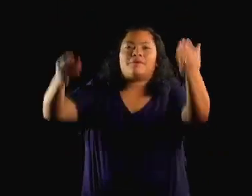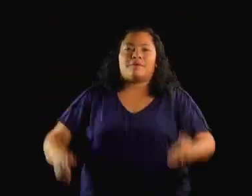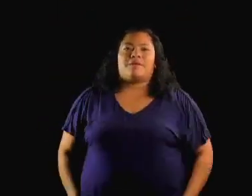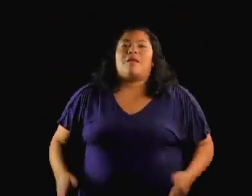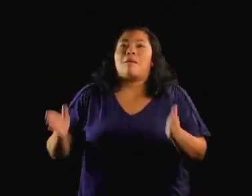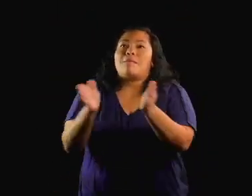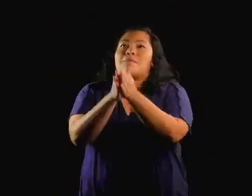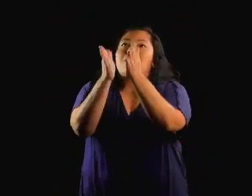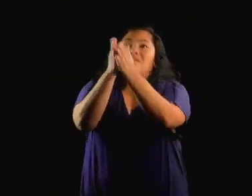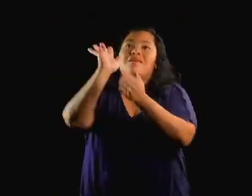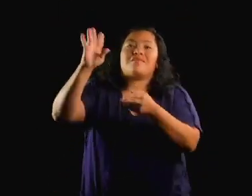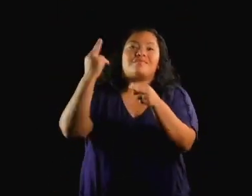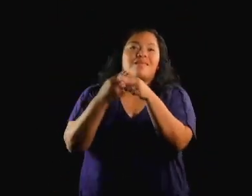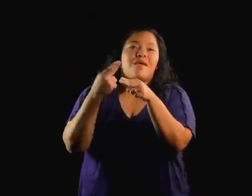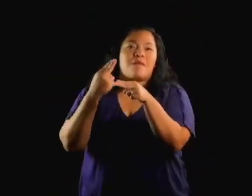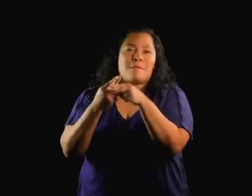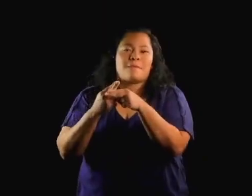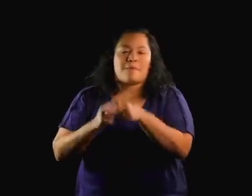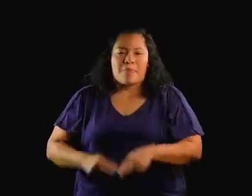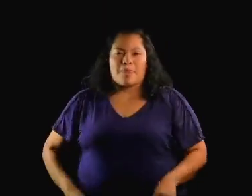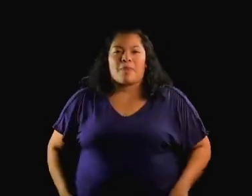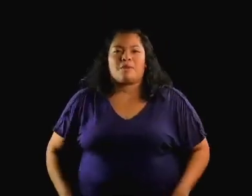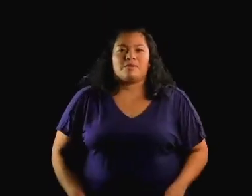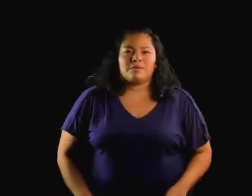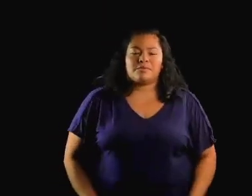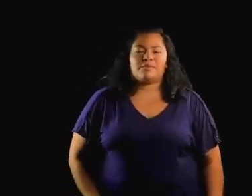hey. Praise the name of the Lord.